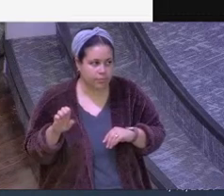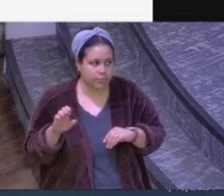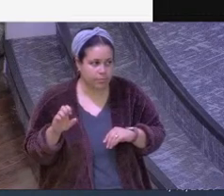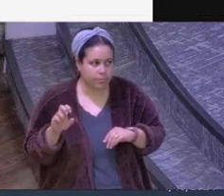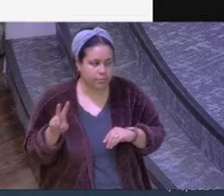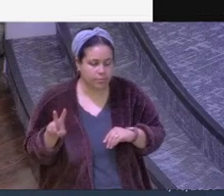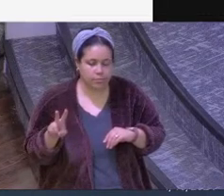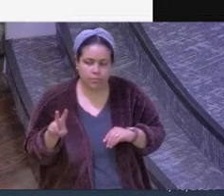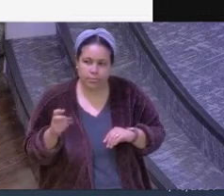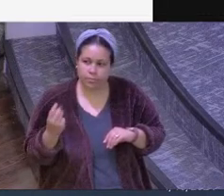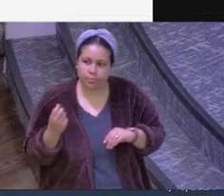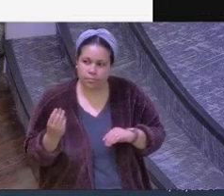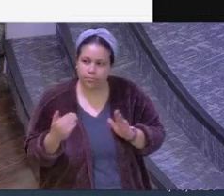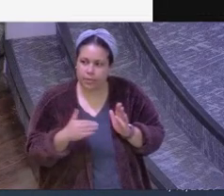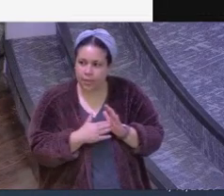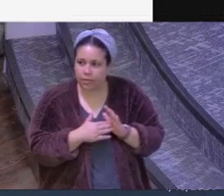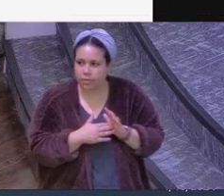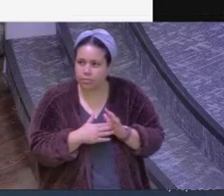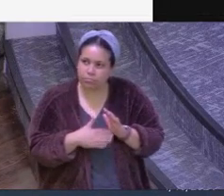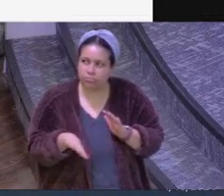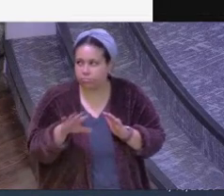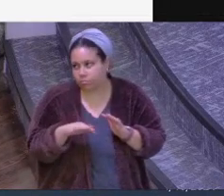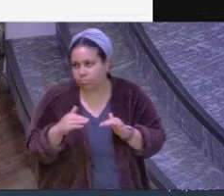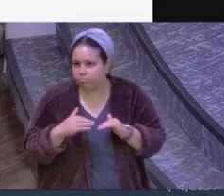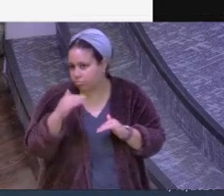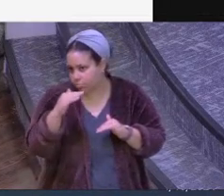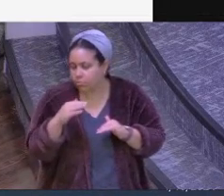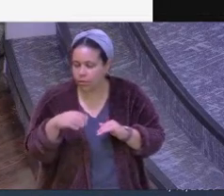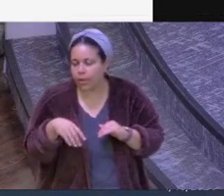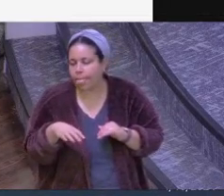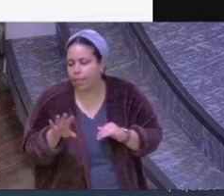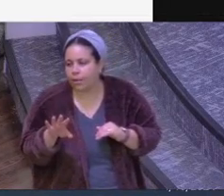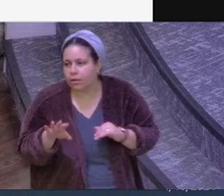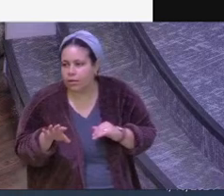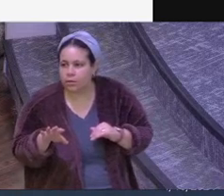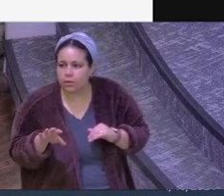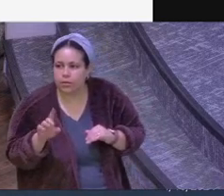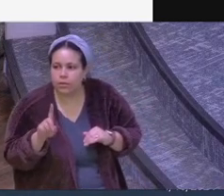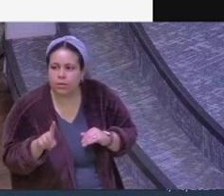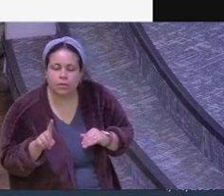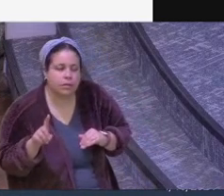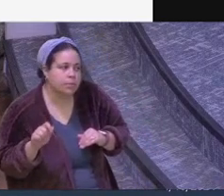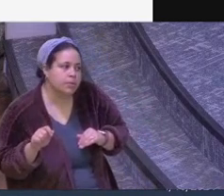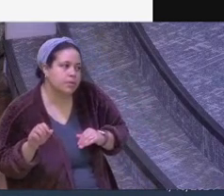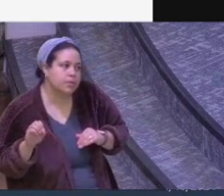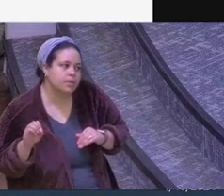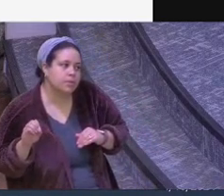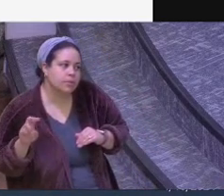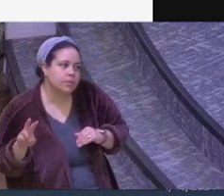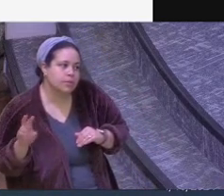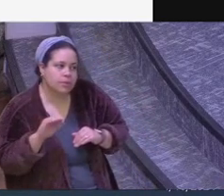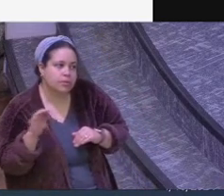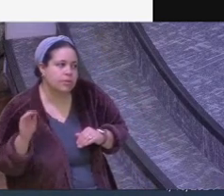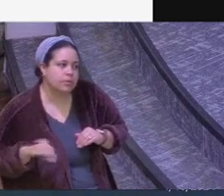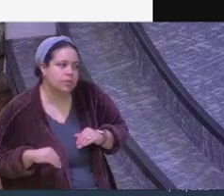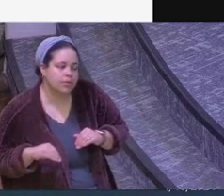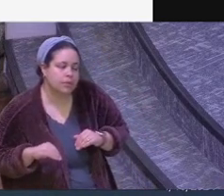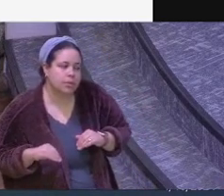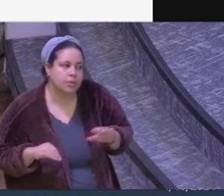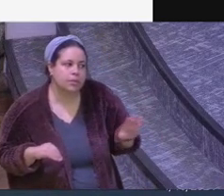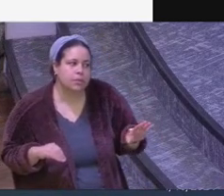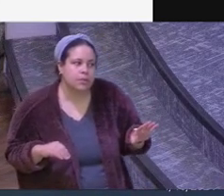12,000, a little over 12,000, 12,008. Which is about a 1.02% increase over FY 2024.